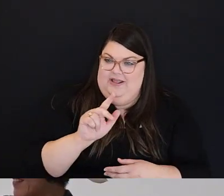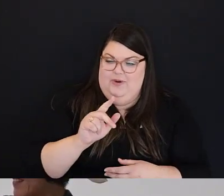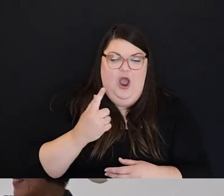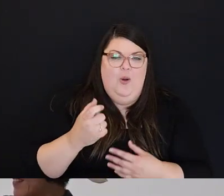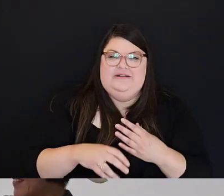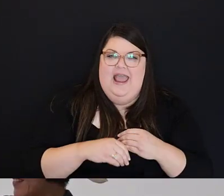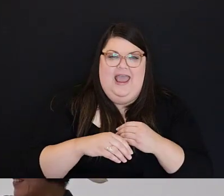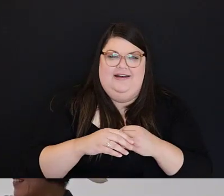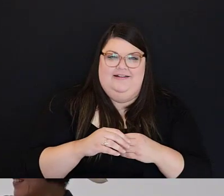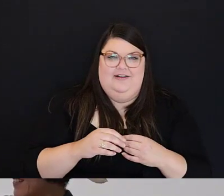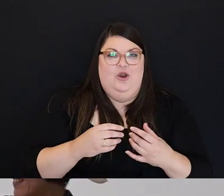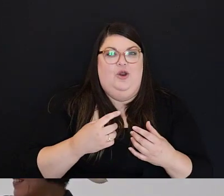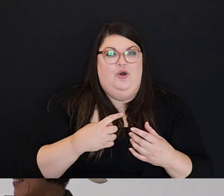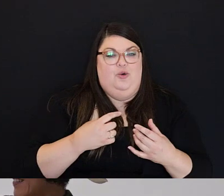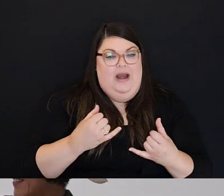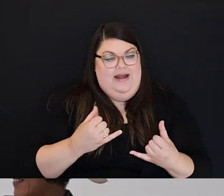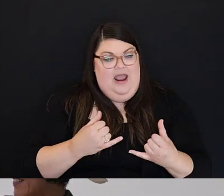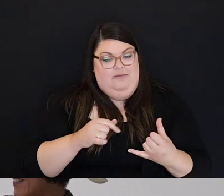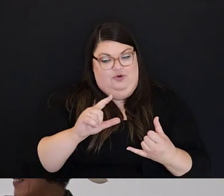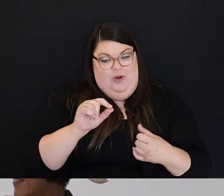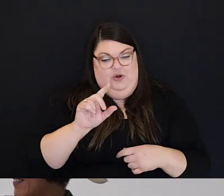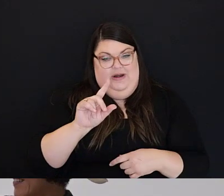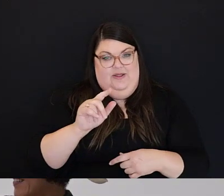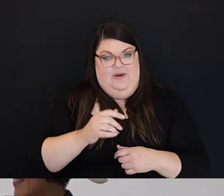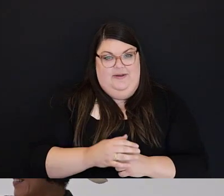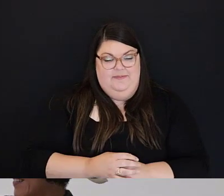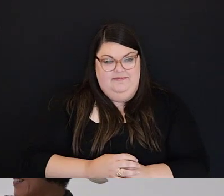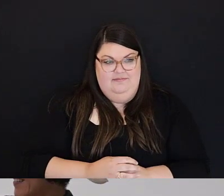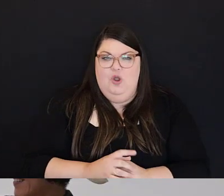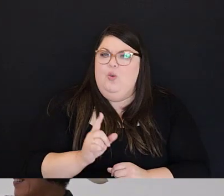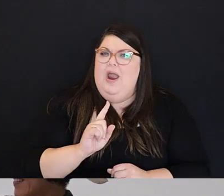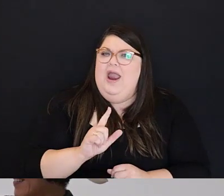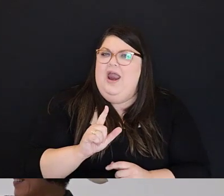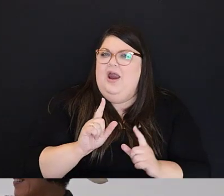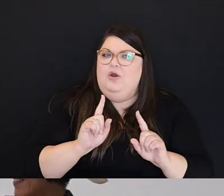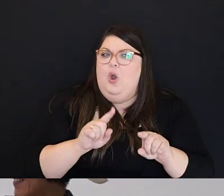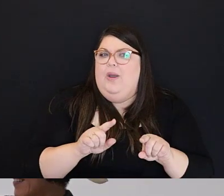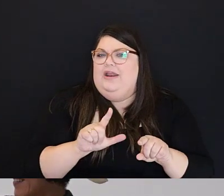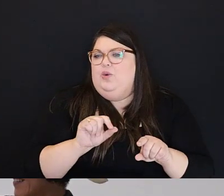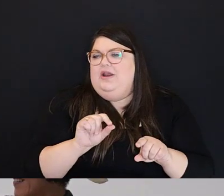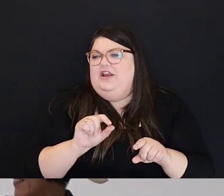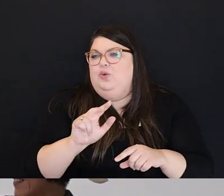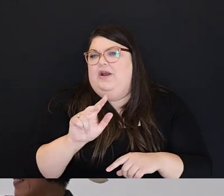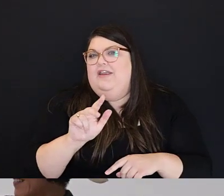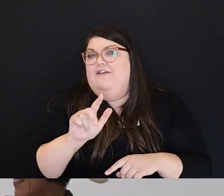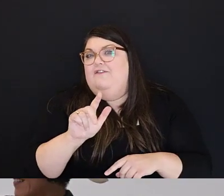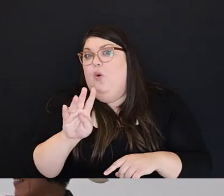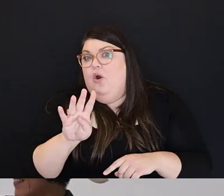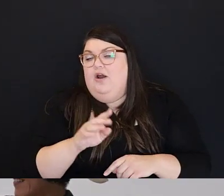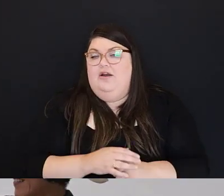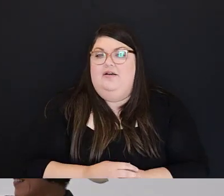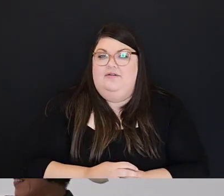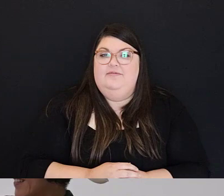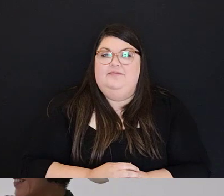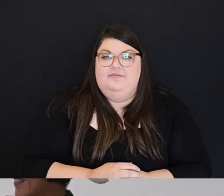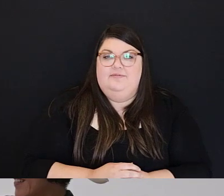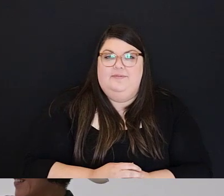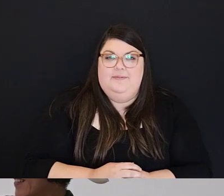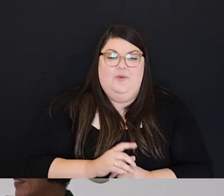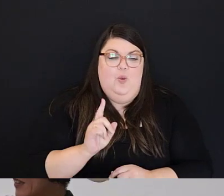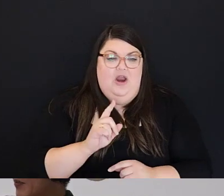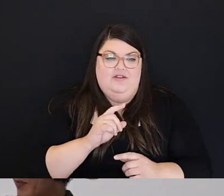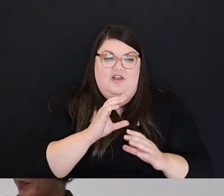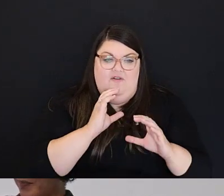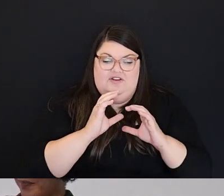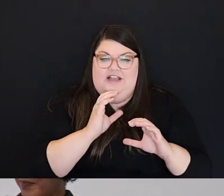we're in 2023 right now. Where are we gonna be in 2024? Where are we going? Where will the conversations have built?